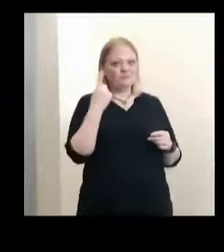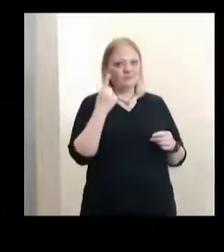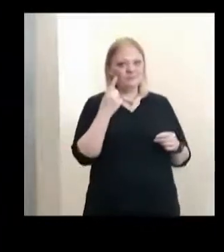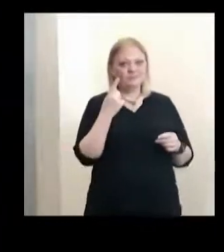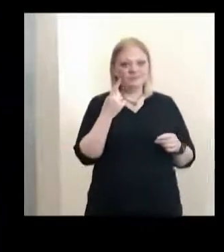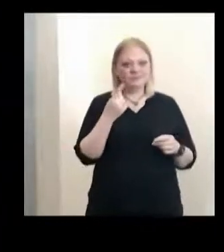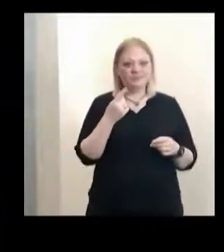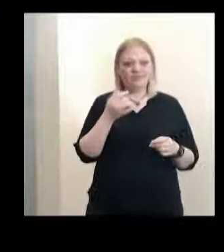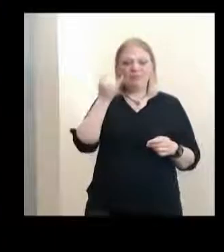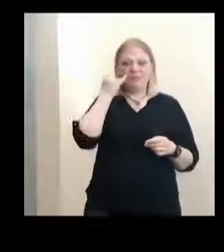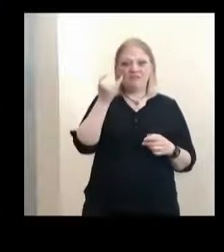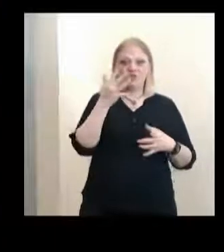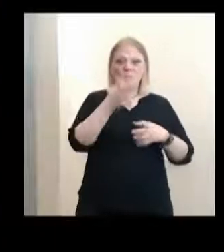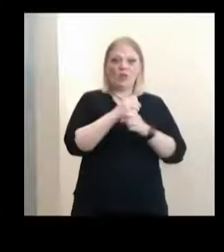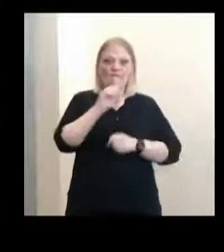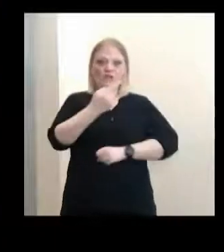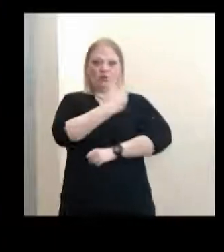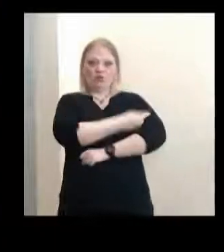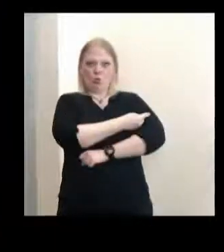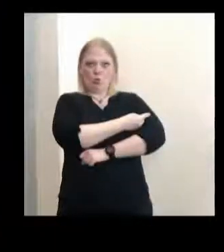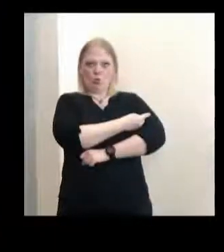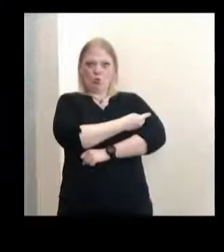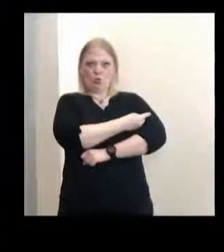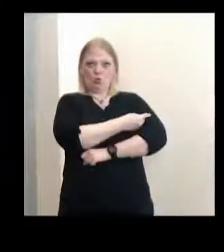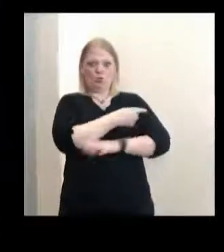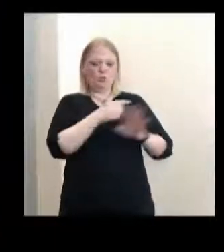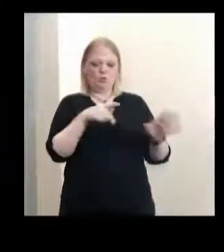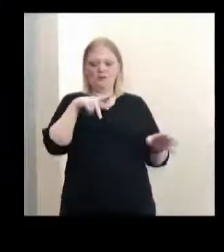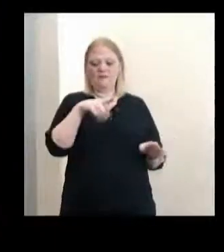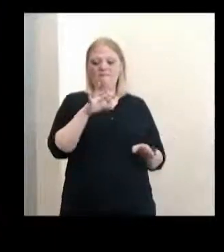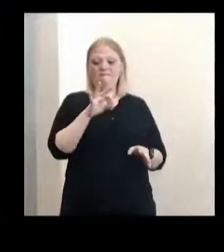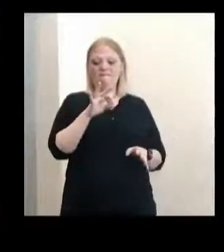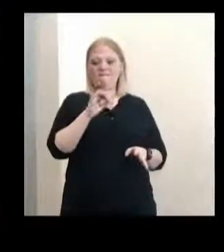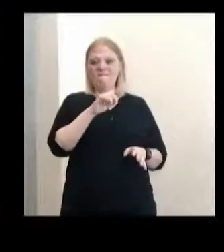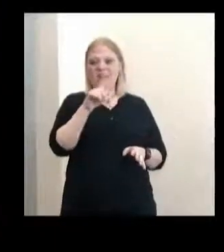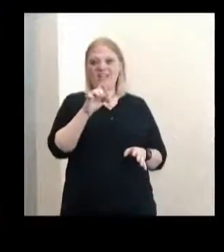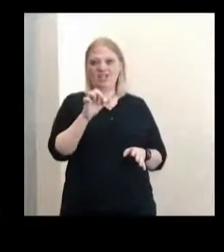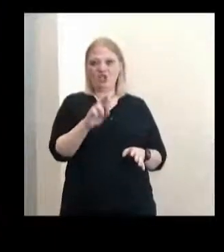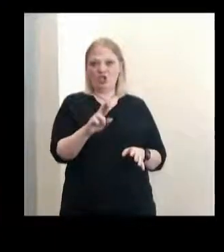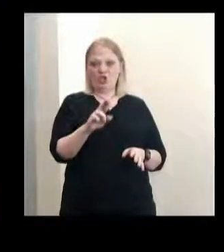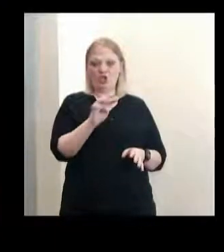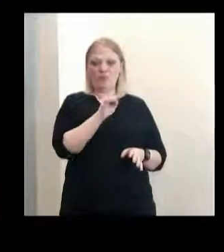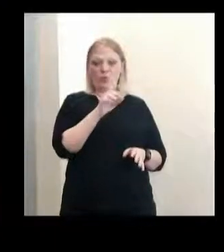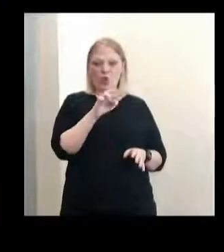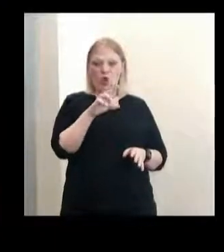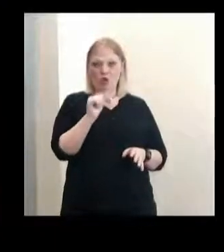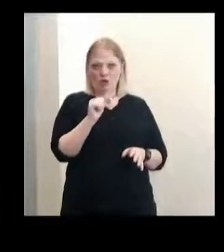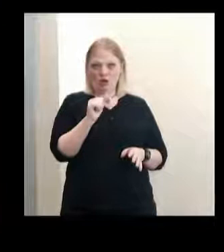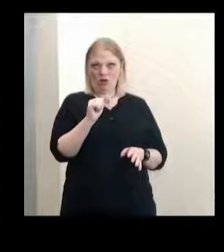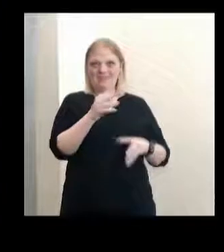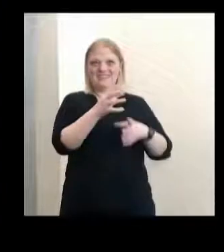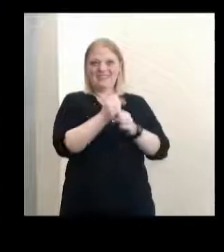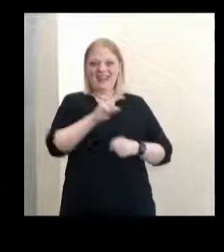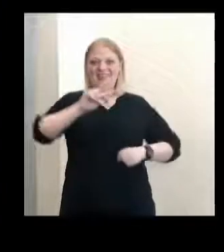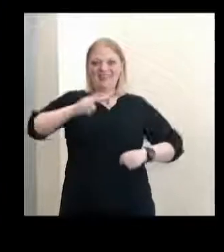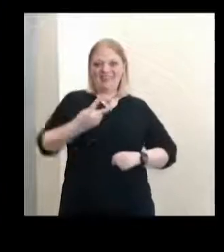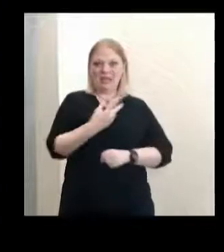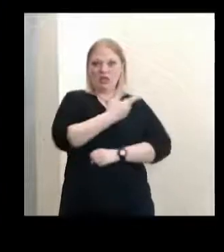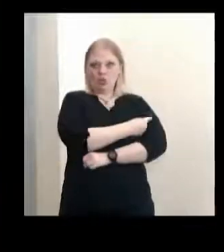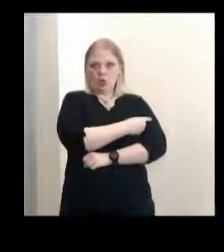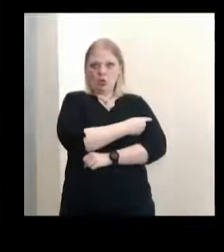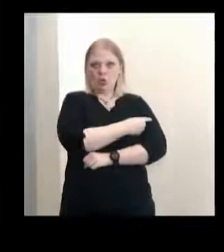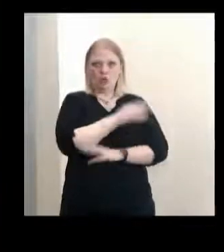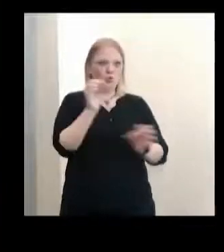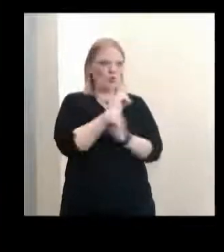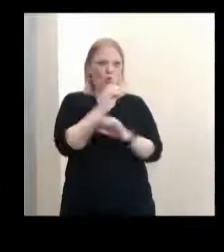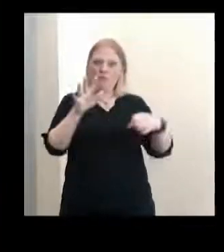you get your first dose, it's a Johnson, or if it's Pfizer or Moderna, get the second dose. You will not have full protection without it. And